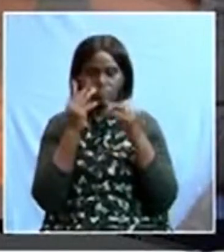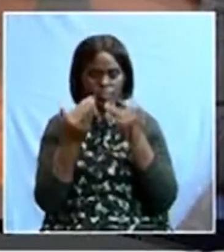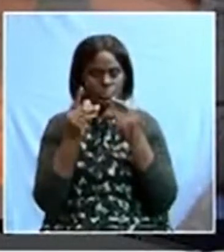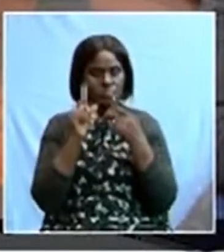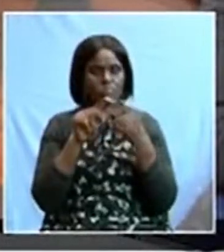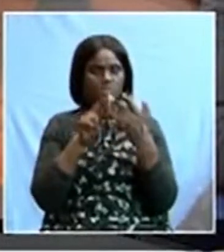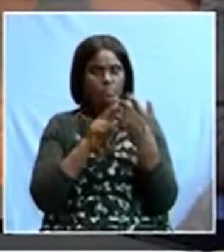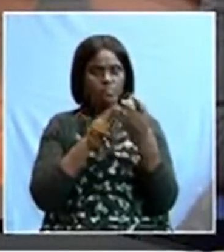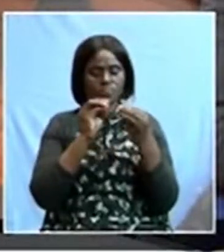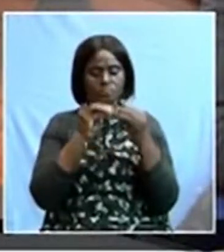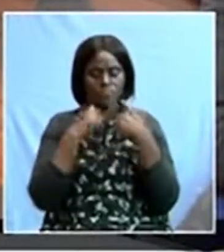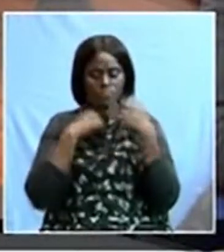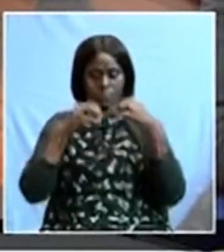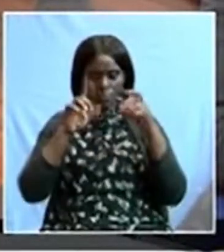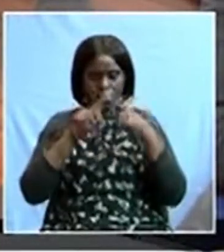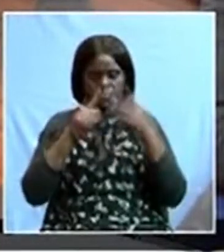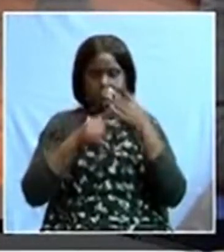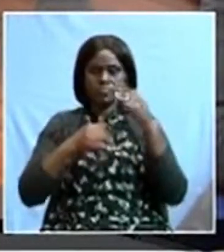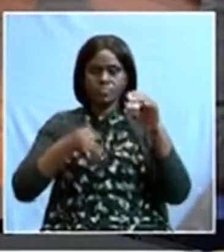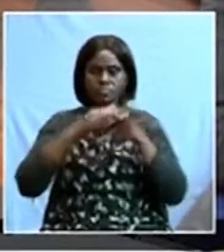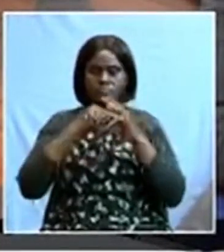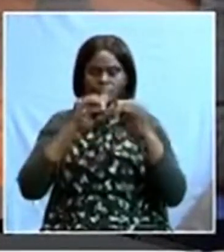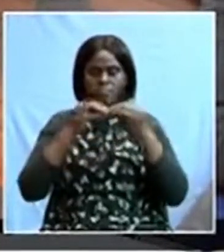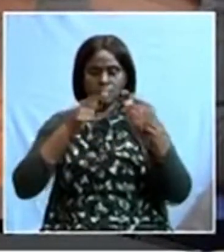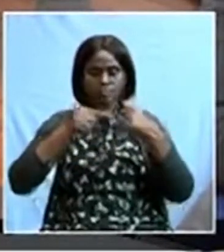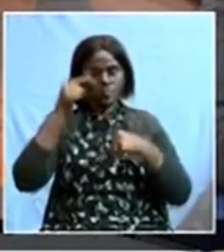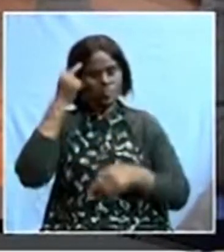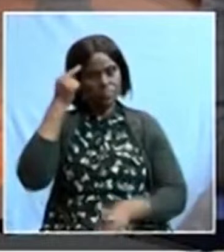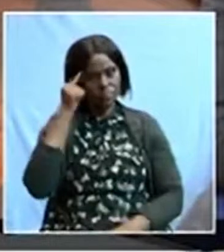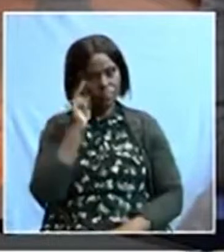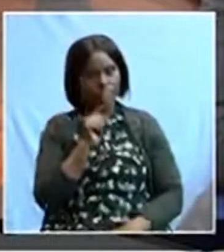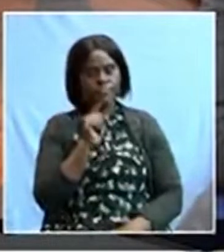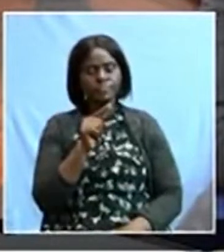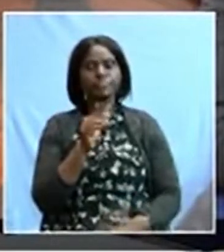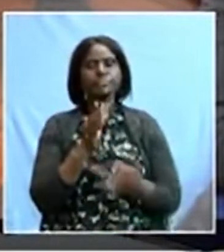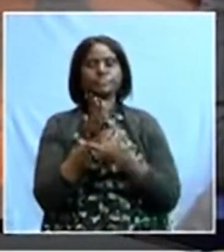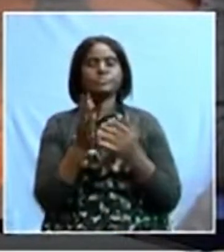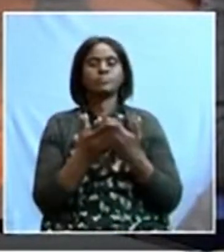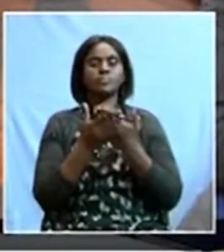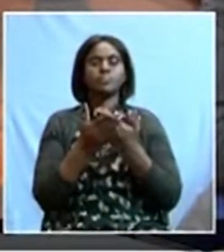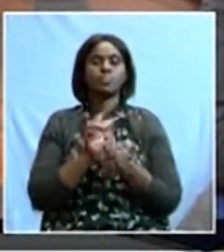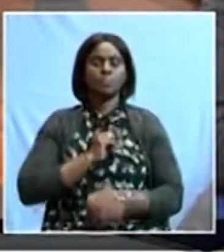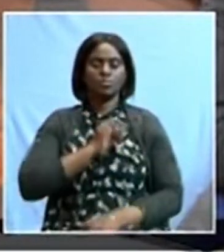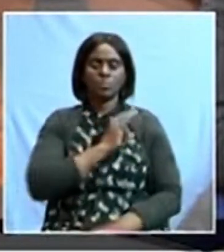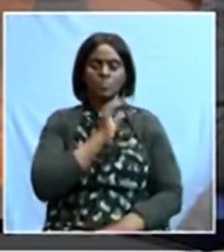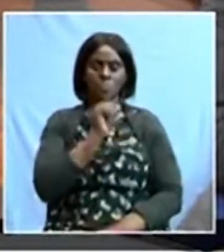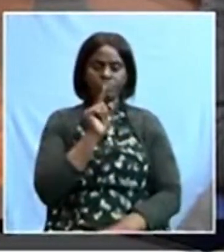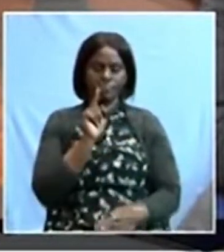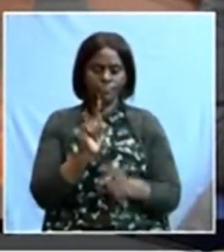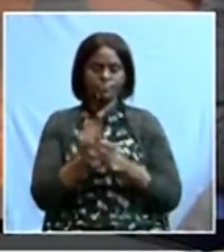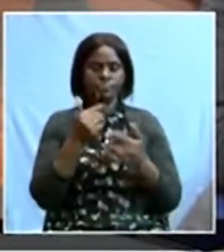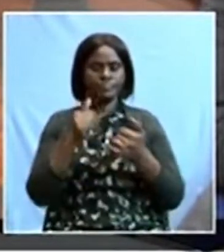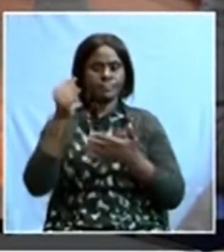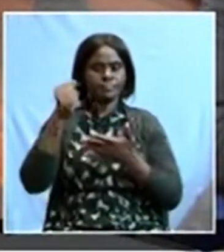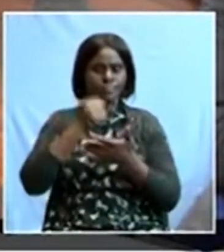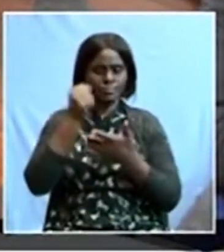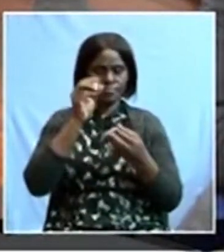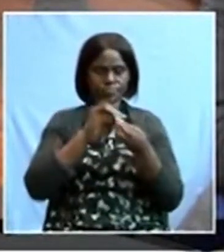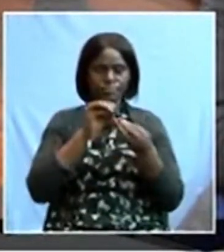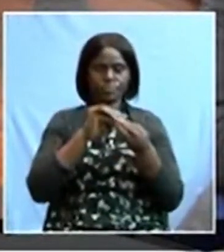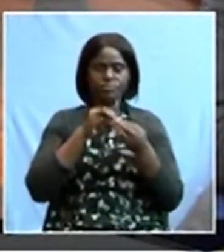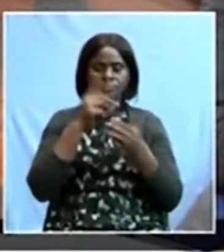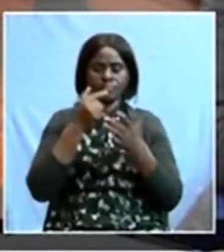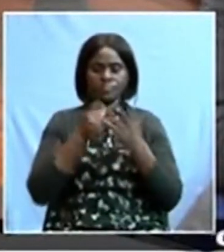report that it has continued engaging the Local Government Service Commission through submitting staff returns and by recruiting staff that are